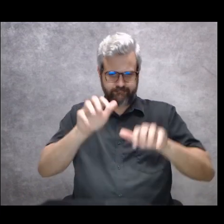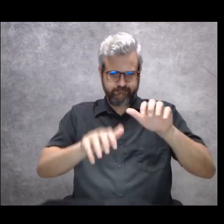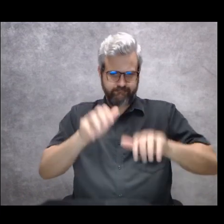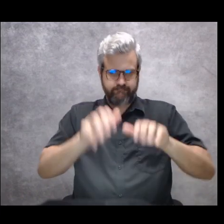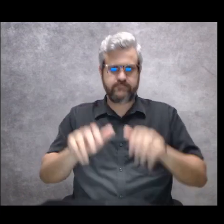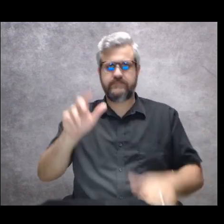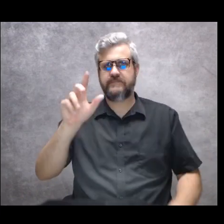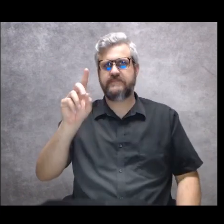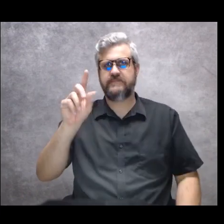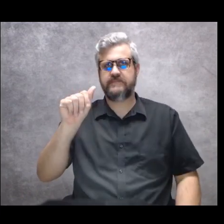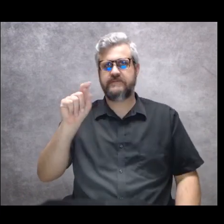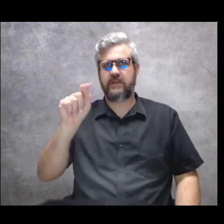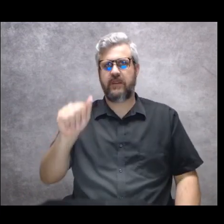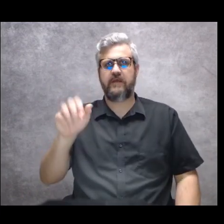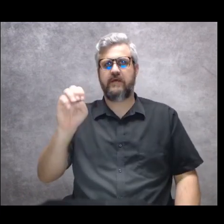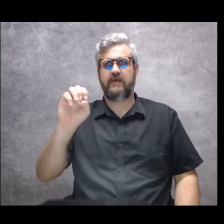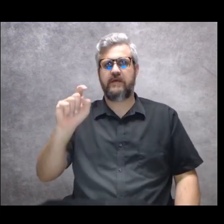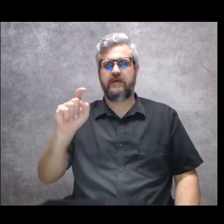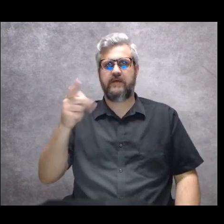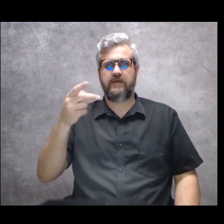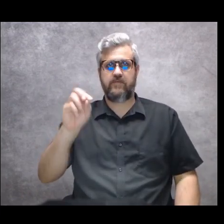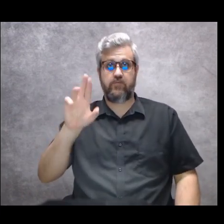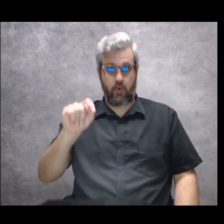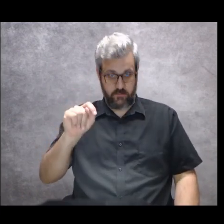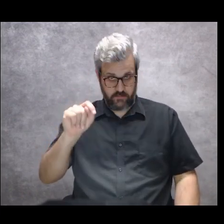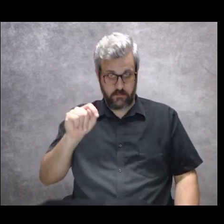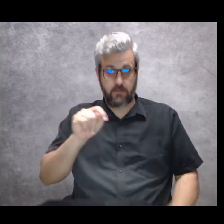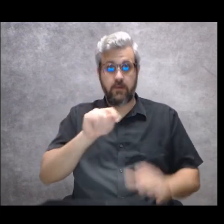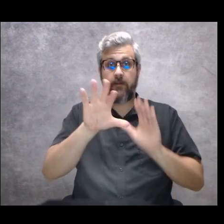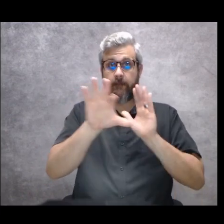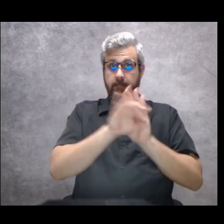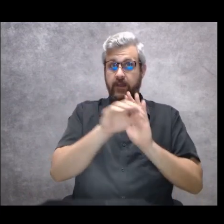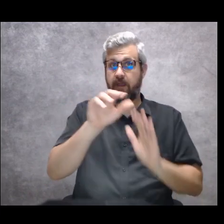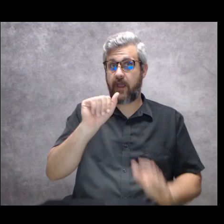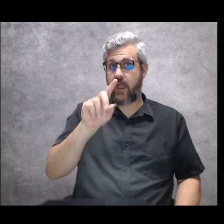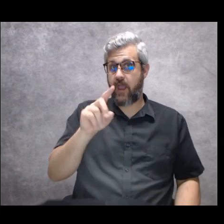Data Export in the search bar. Select the ad